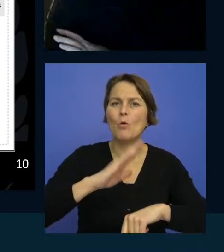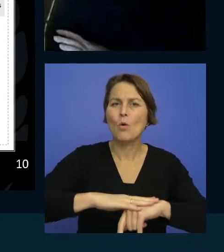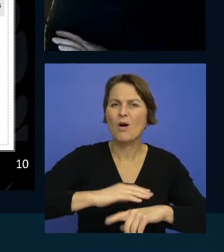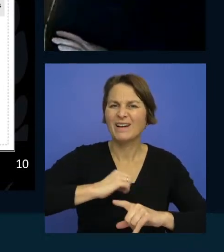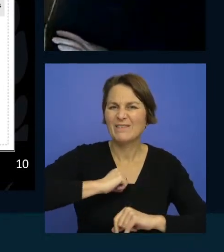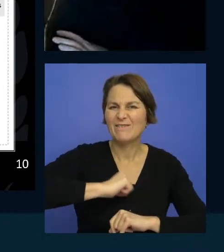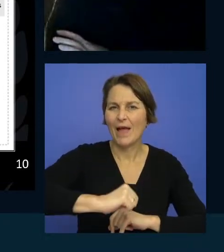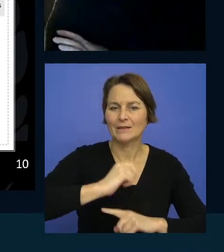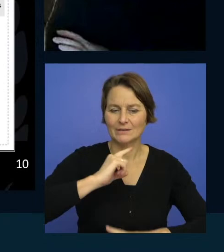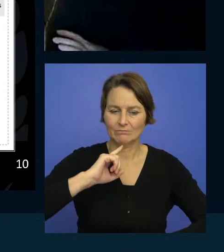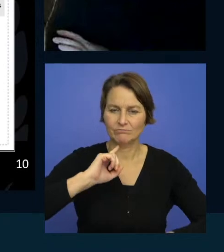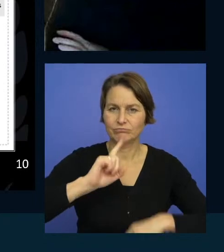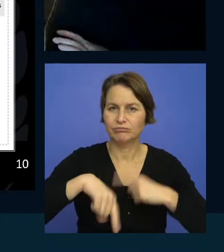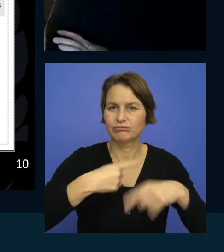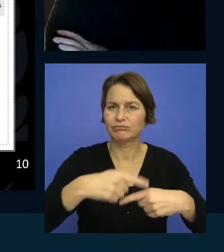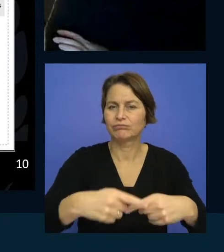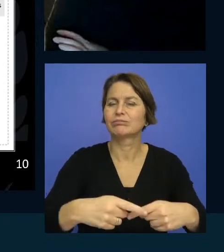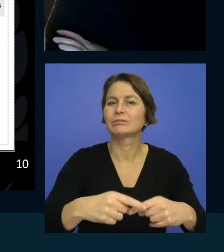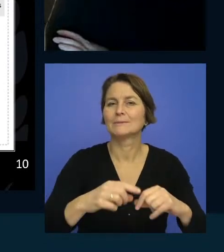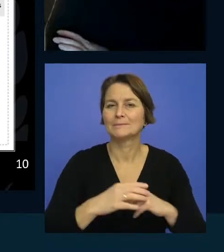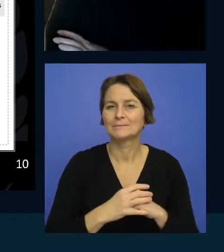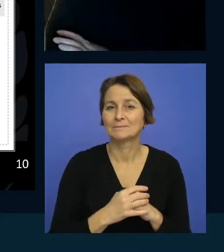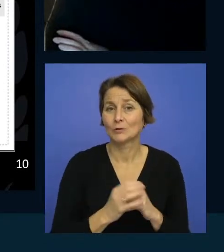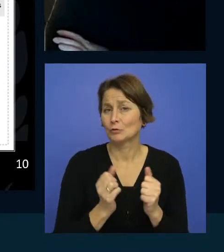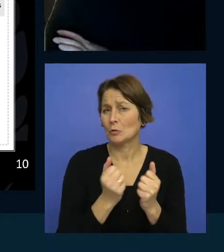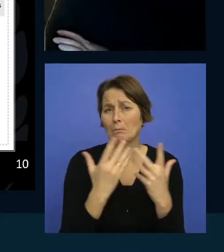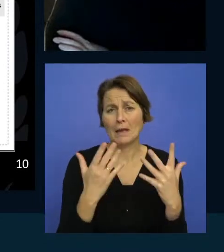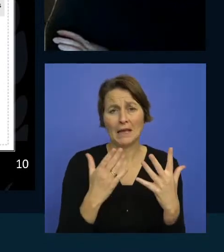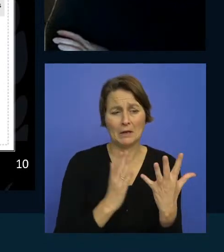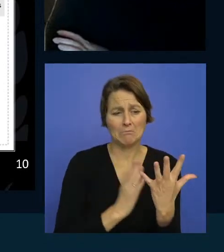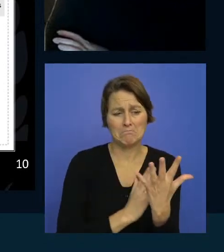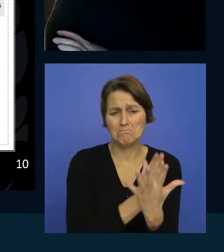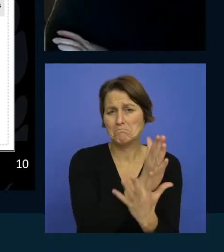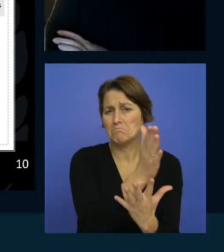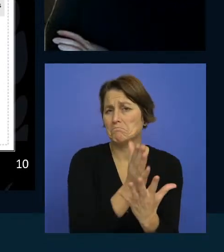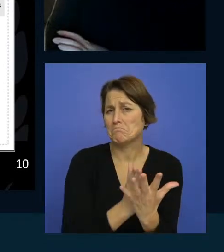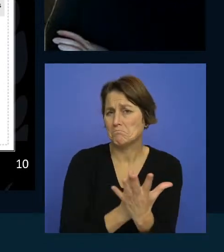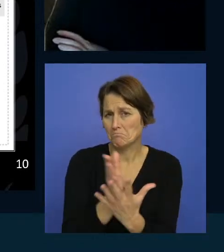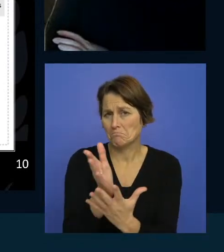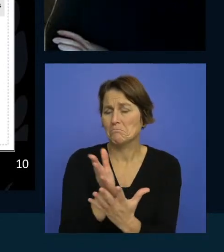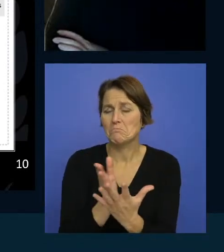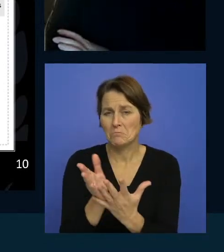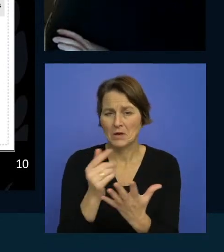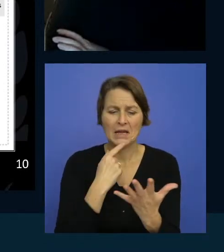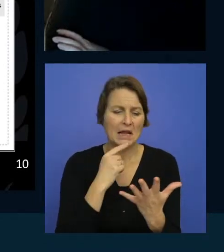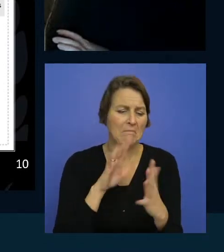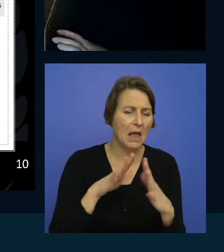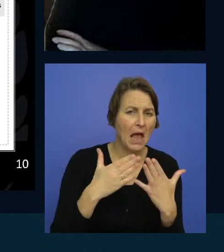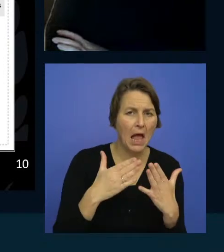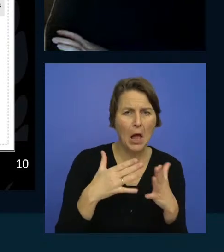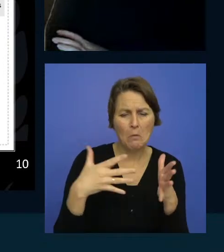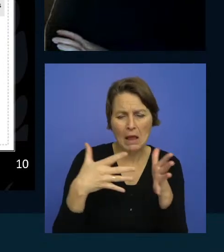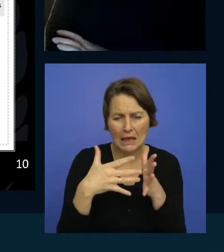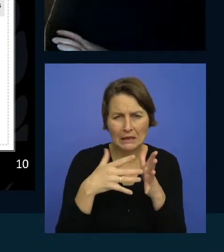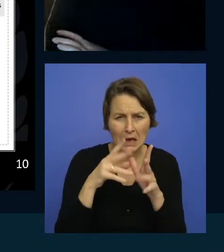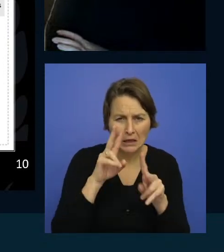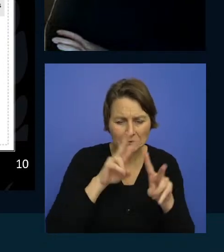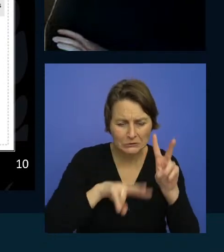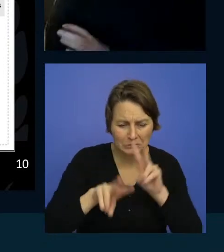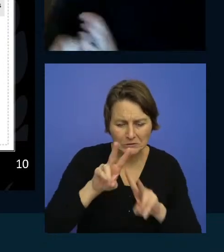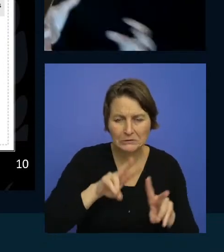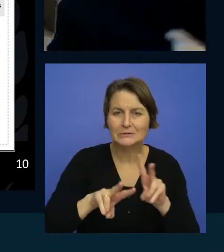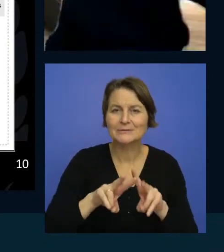of that. So there are many different ways to leverage Workplace Analytics. And as you can